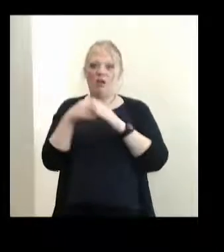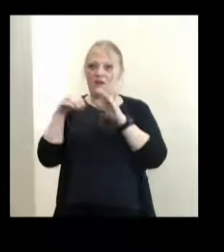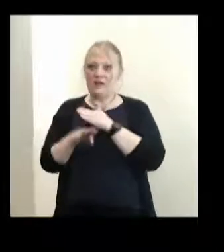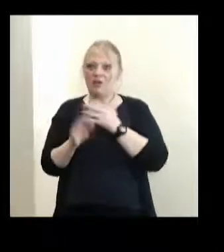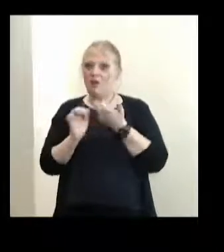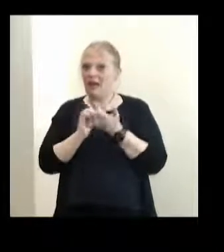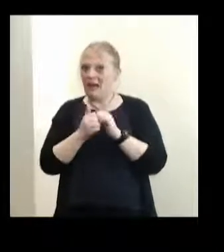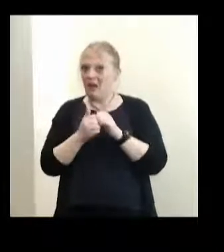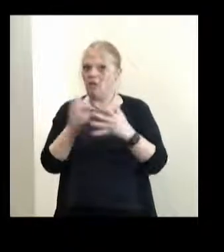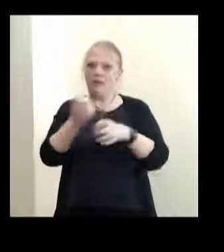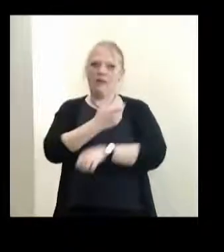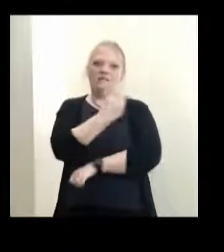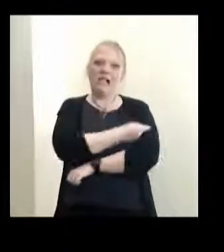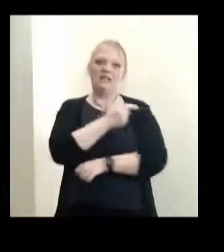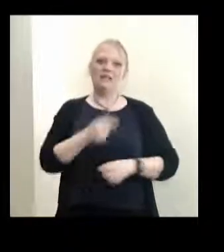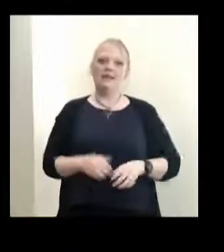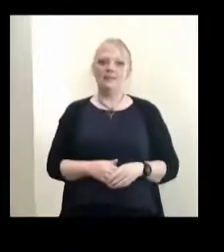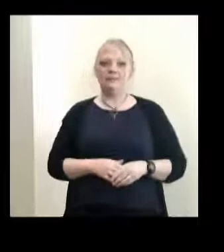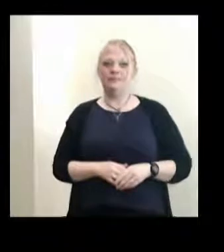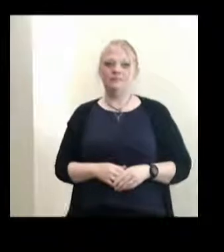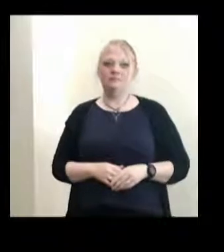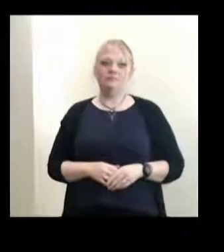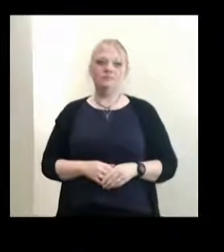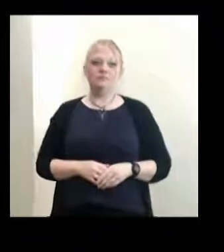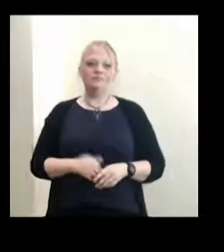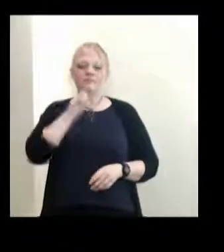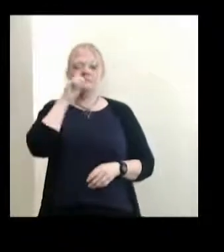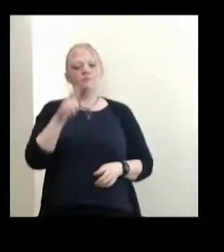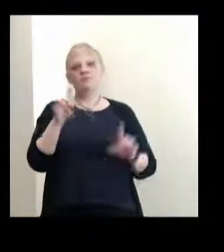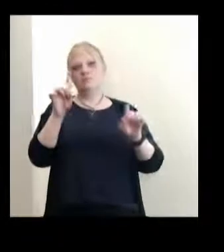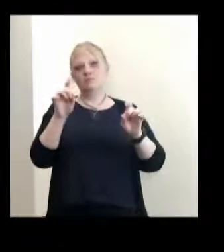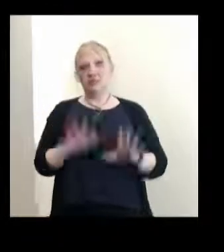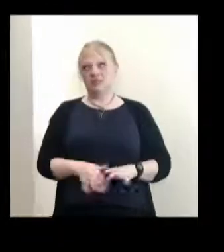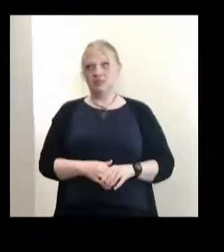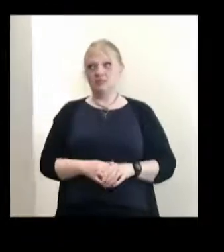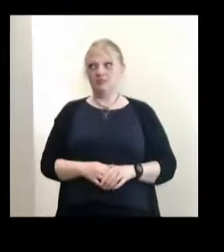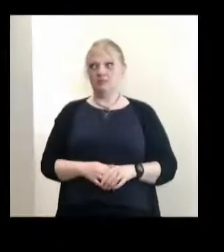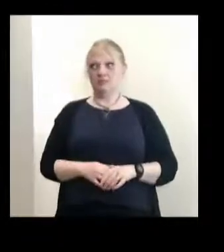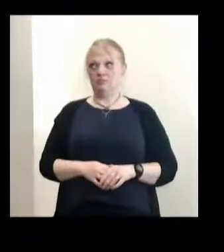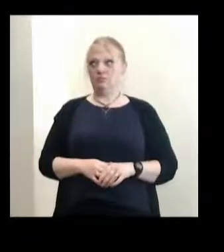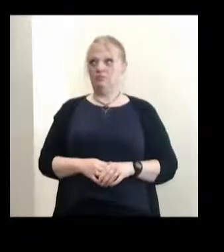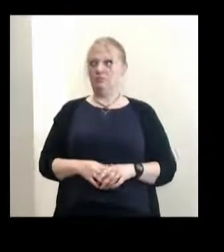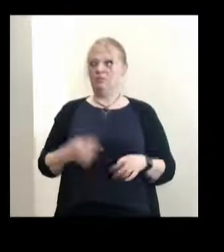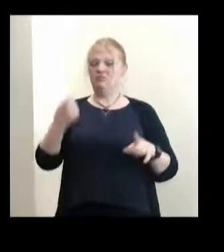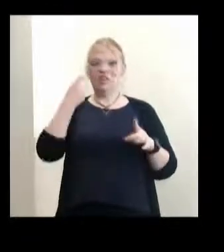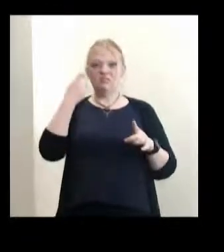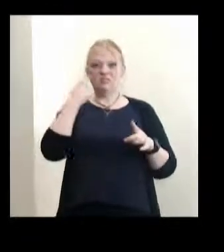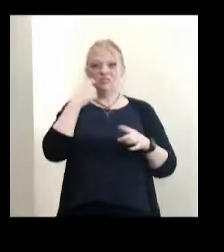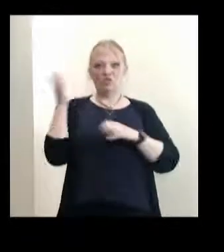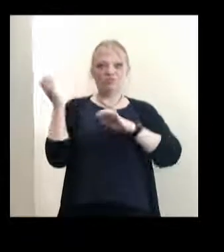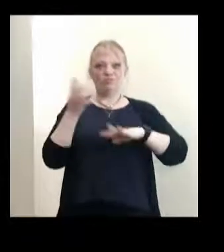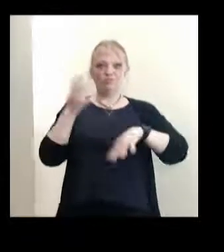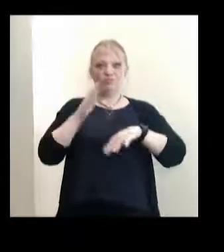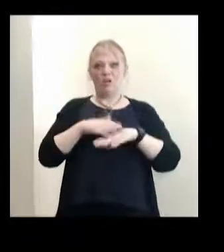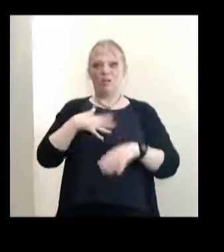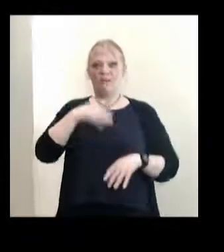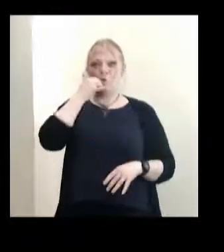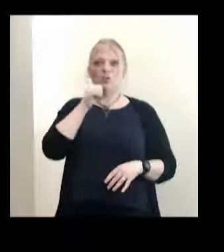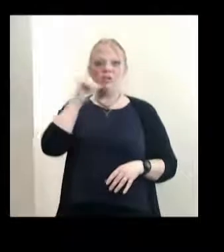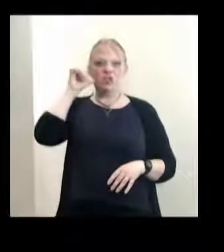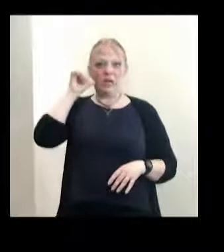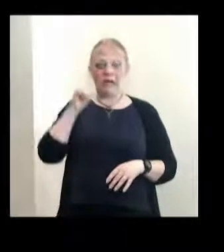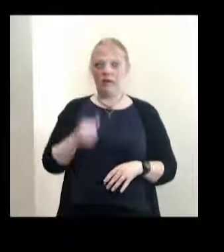do it. Get vaccinated. You don't need to get tested. I just put on my phone yesterday